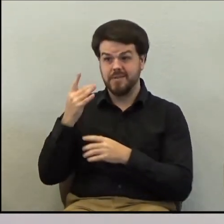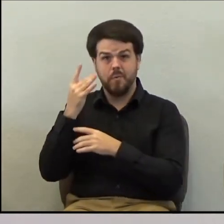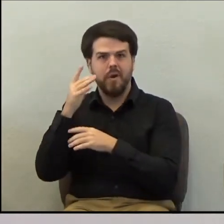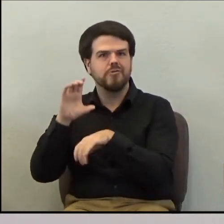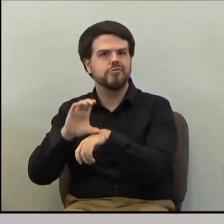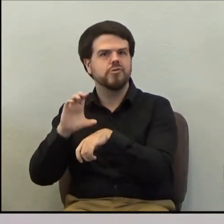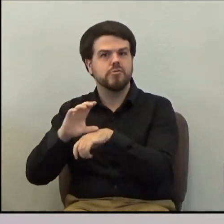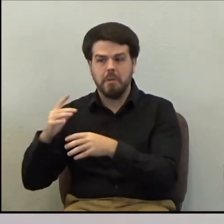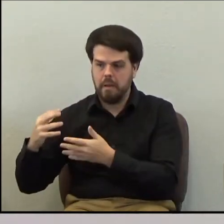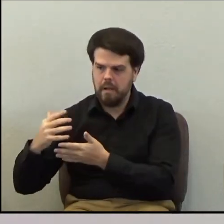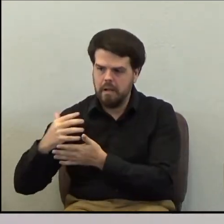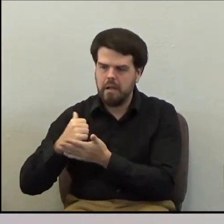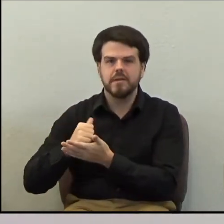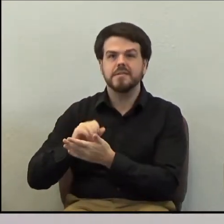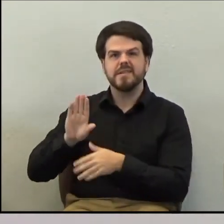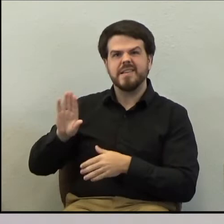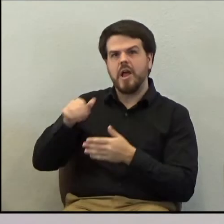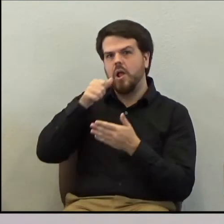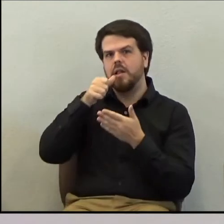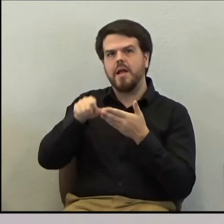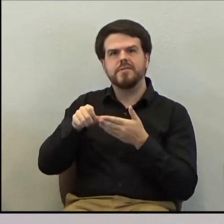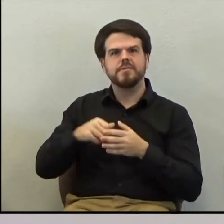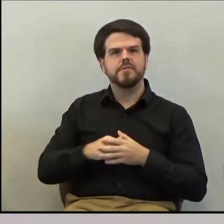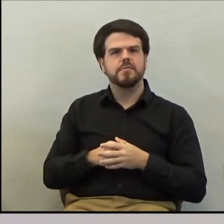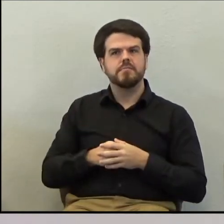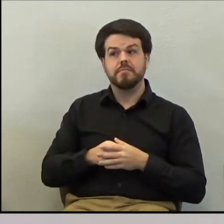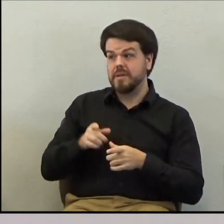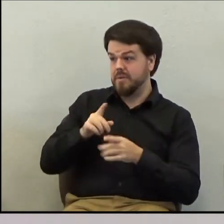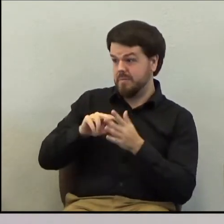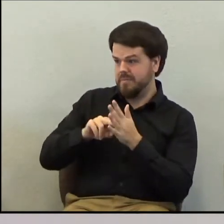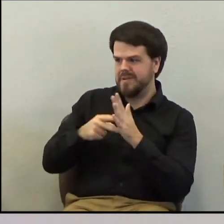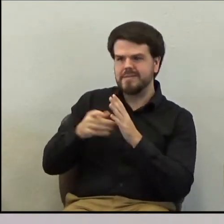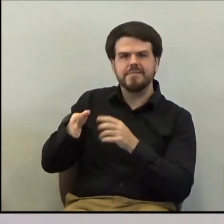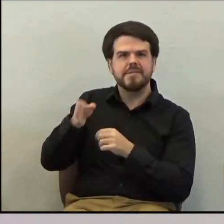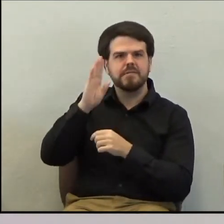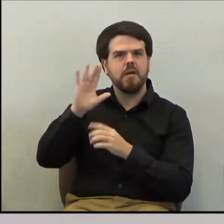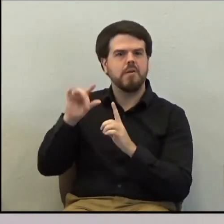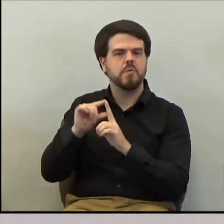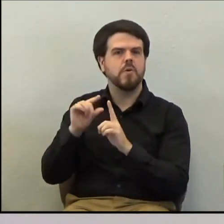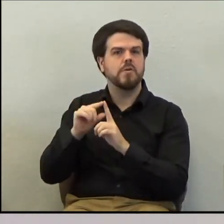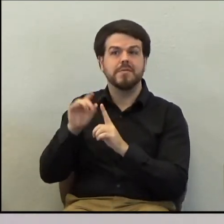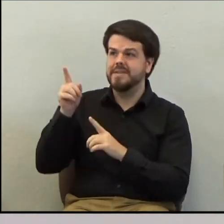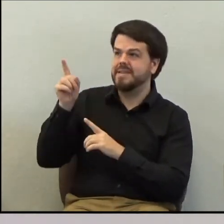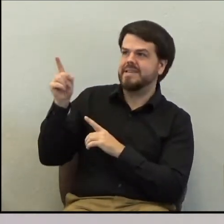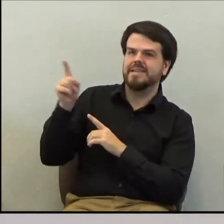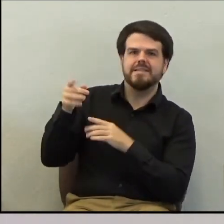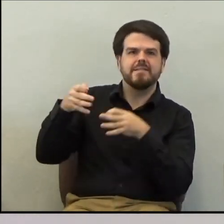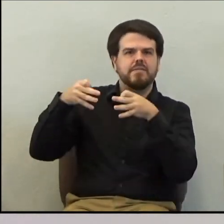because they're like, this is God speaking. We need to know.